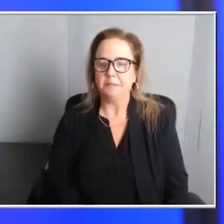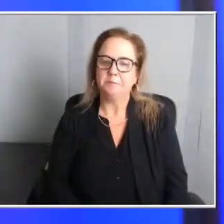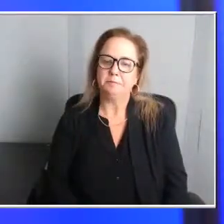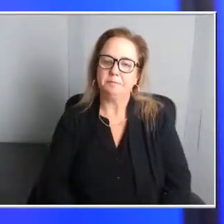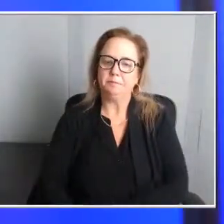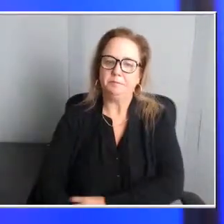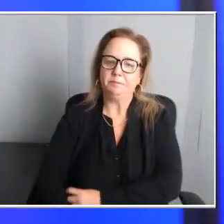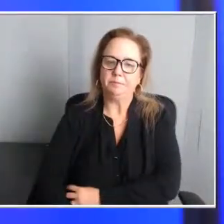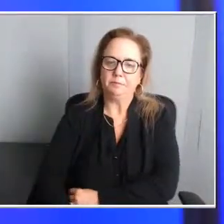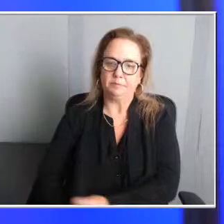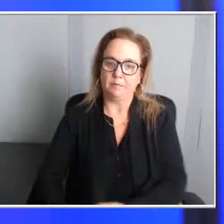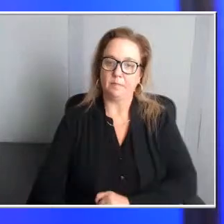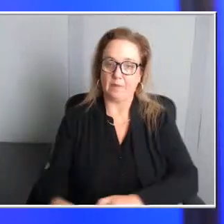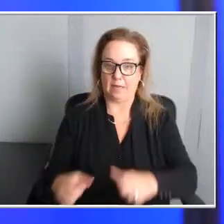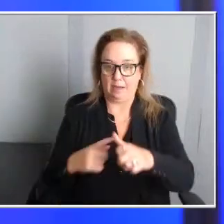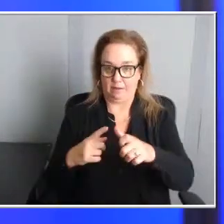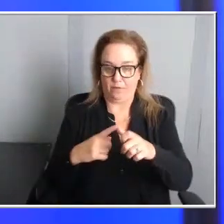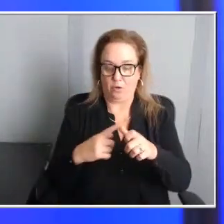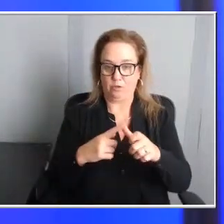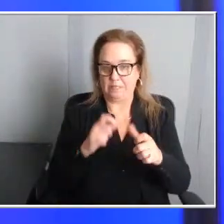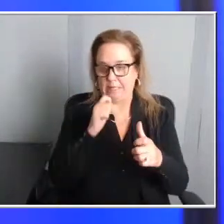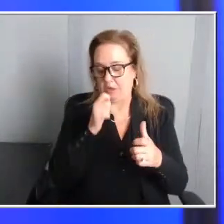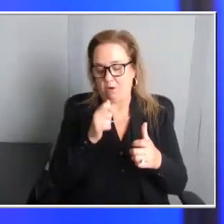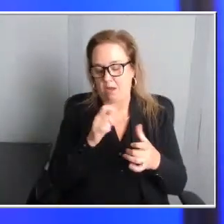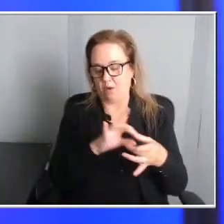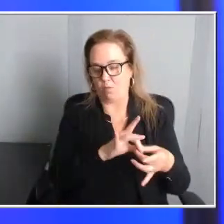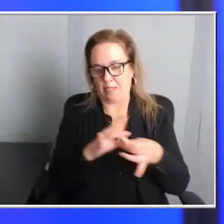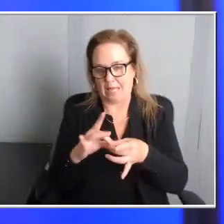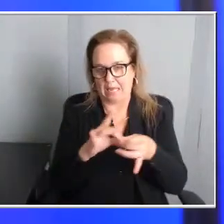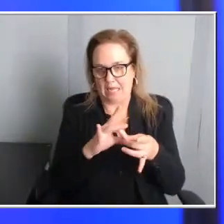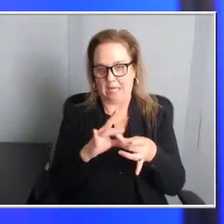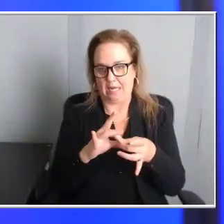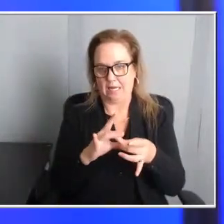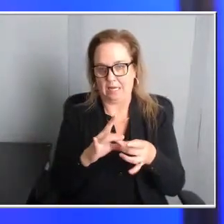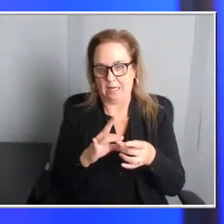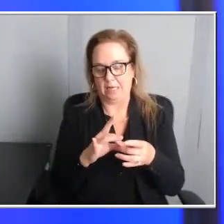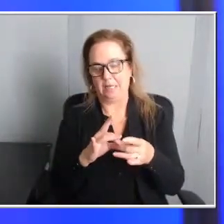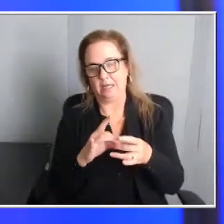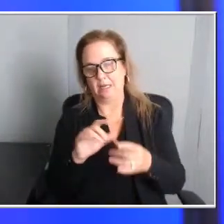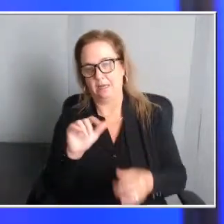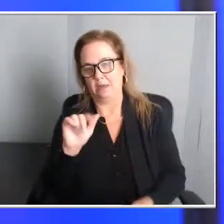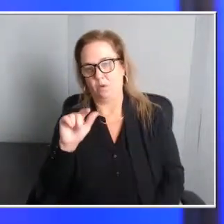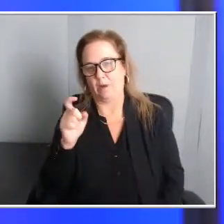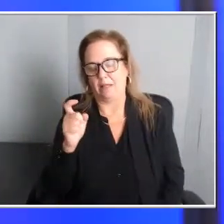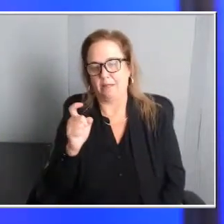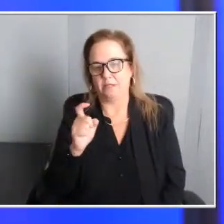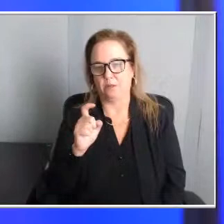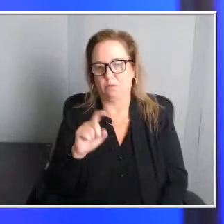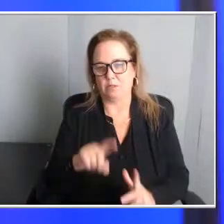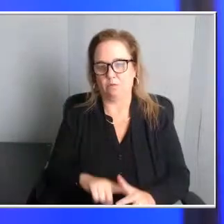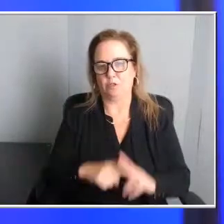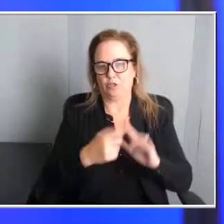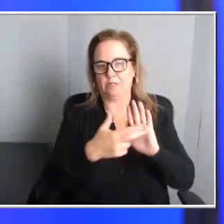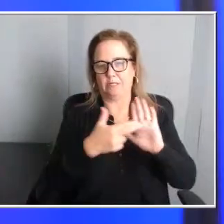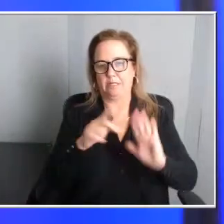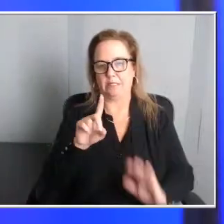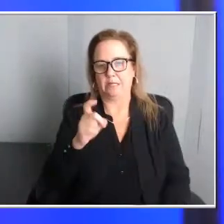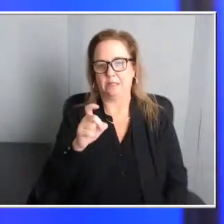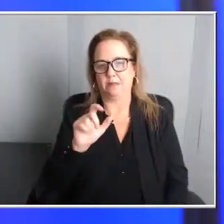we were told that they're unrelated, but with Alex was originally diagnosed with